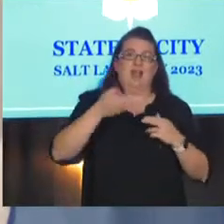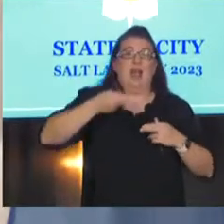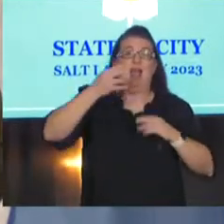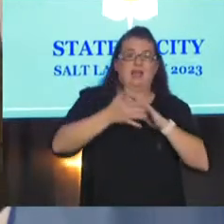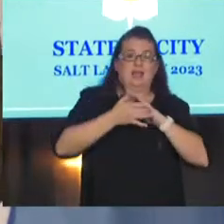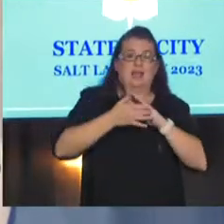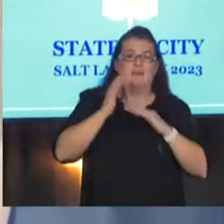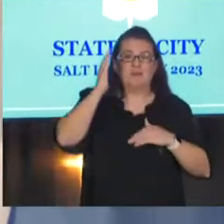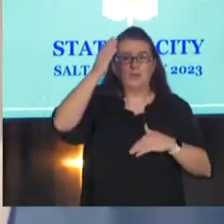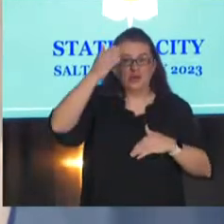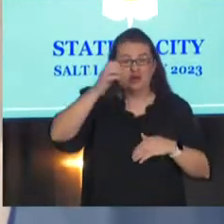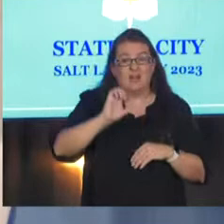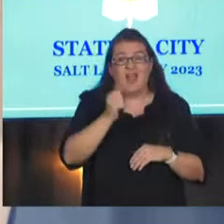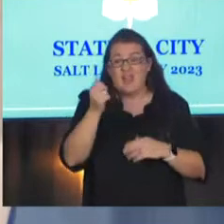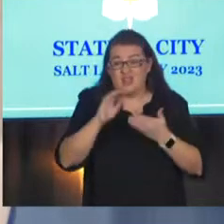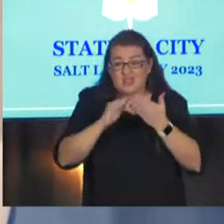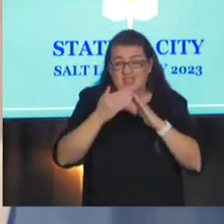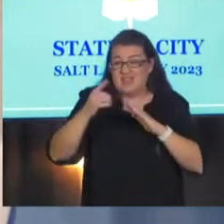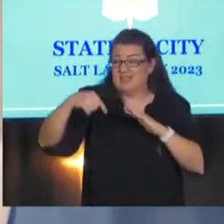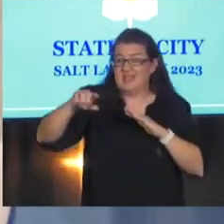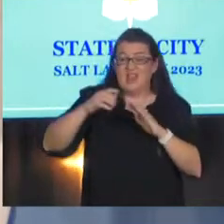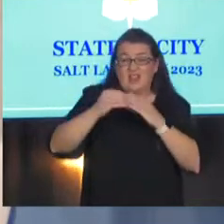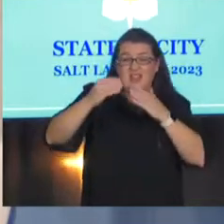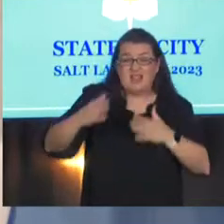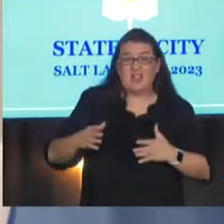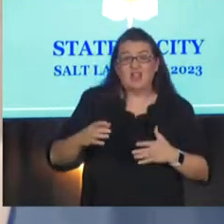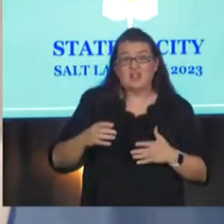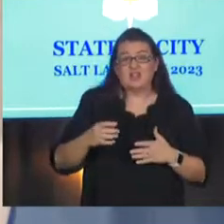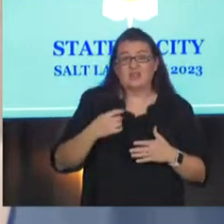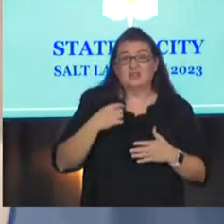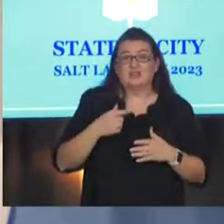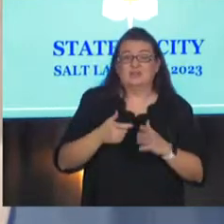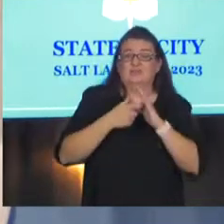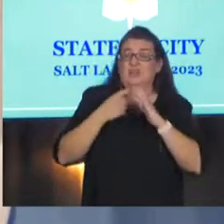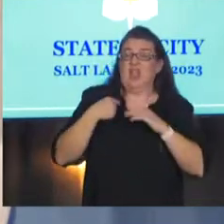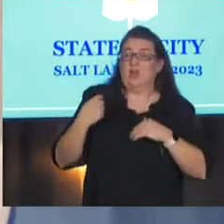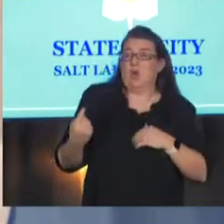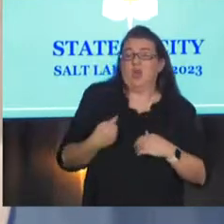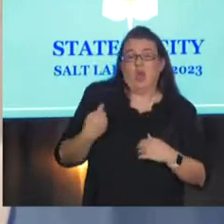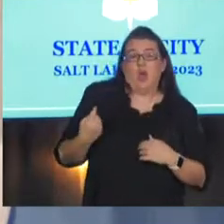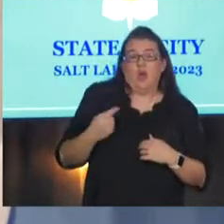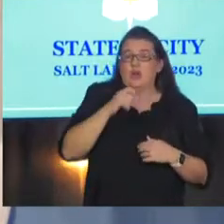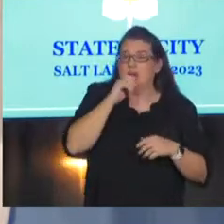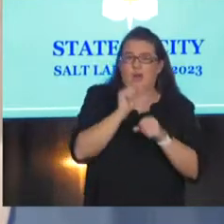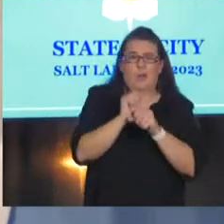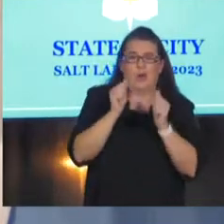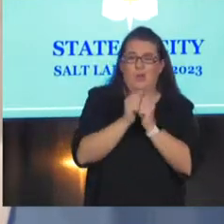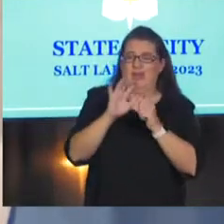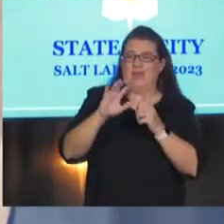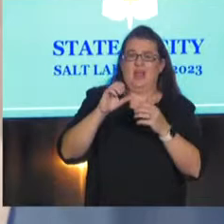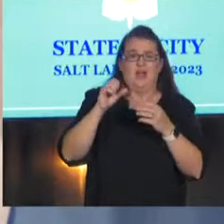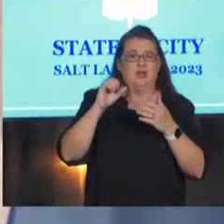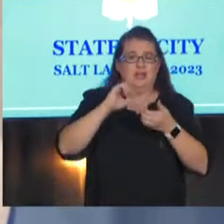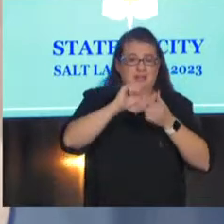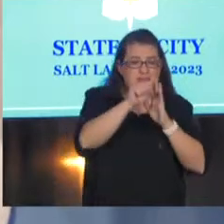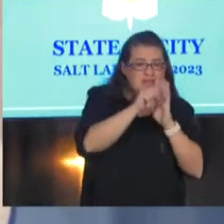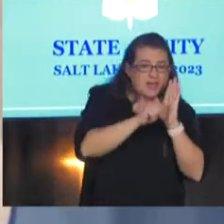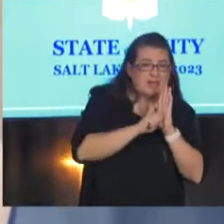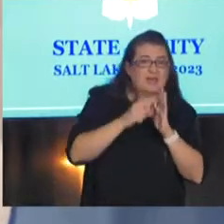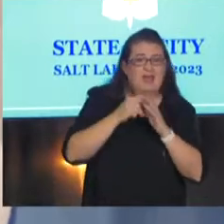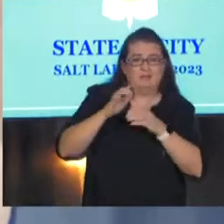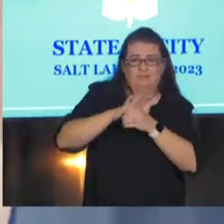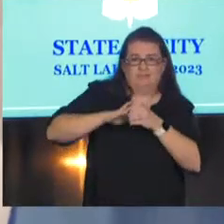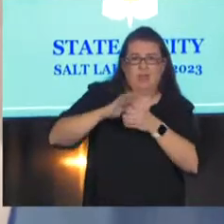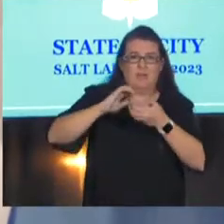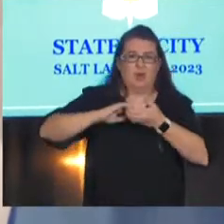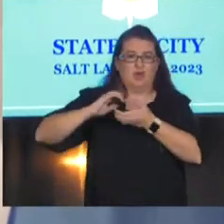unlike other cities whose leaders insist on going it alone instead of working with their state and regional partners, unlike other